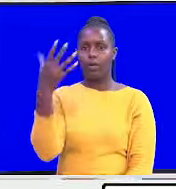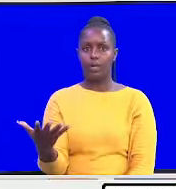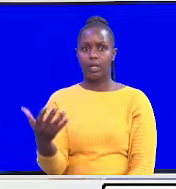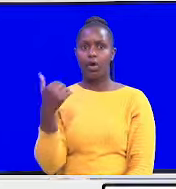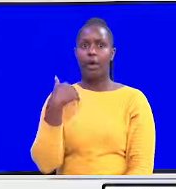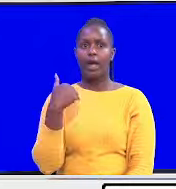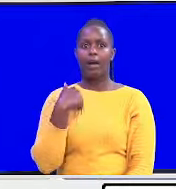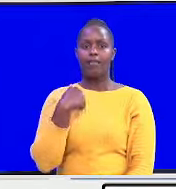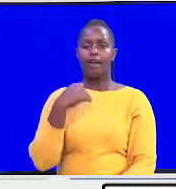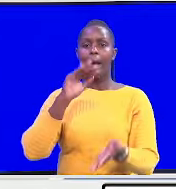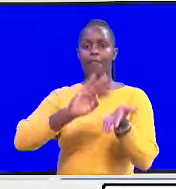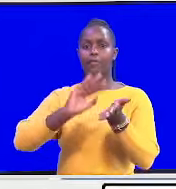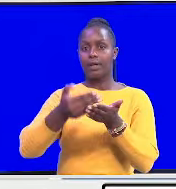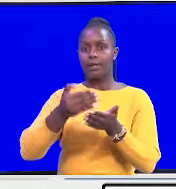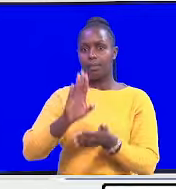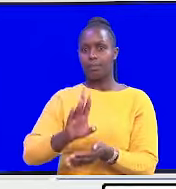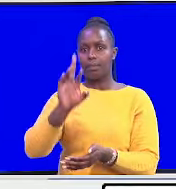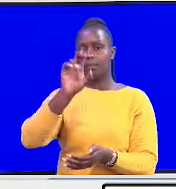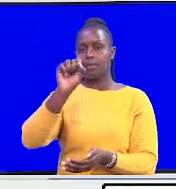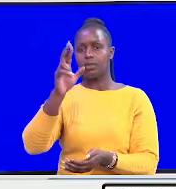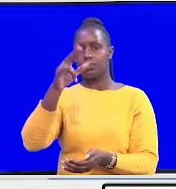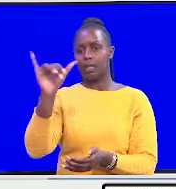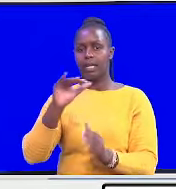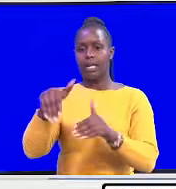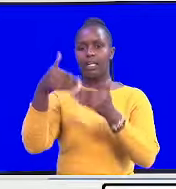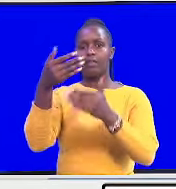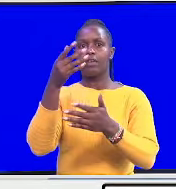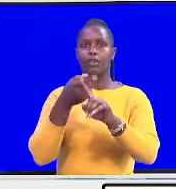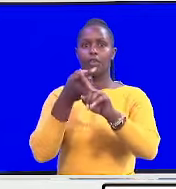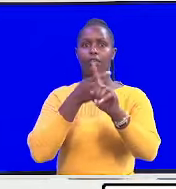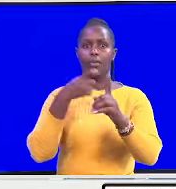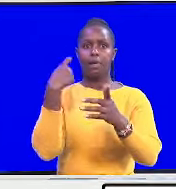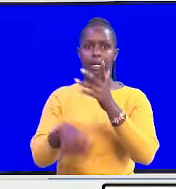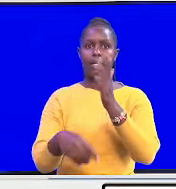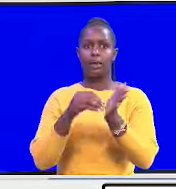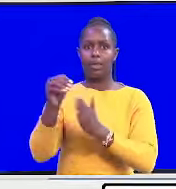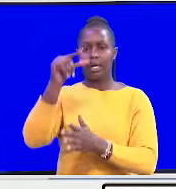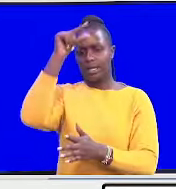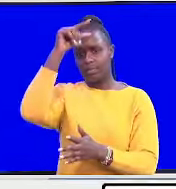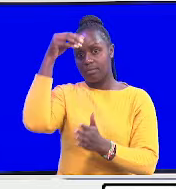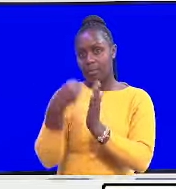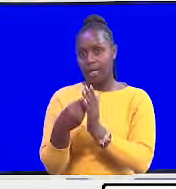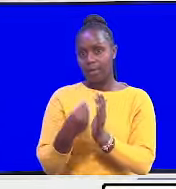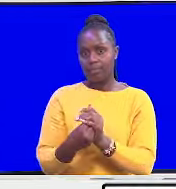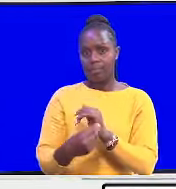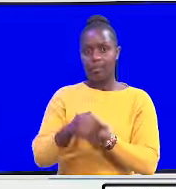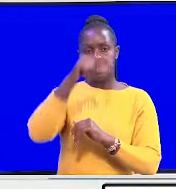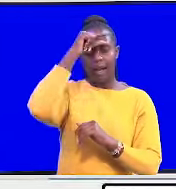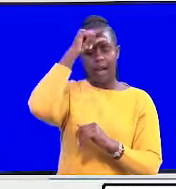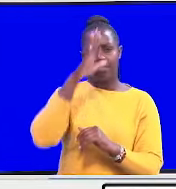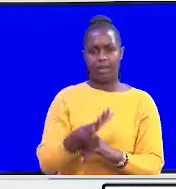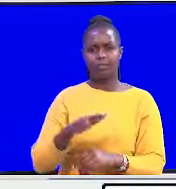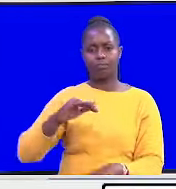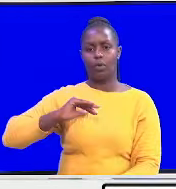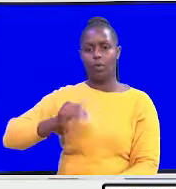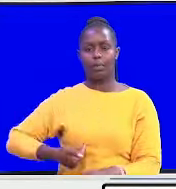there is bursary fund given from the taxpayers' money, given to the governor, given to the women